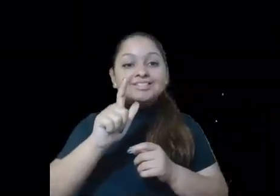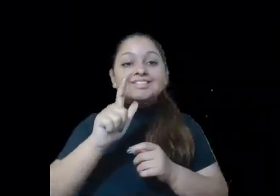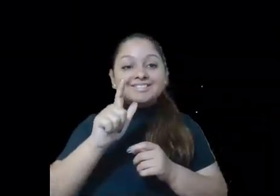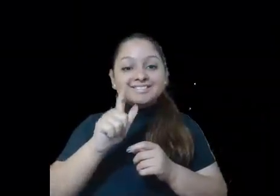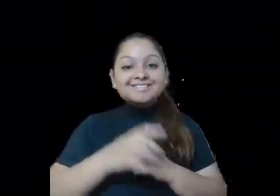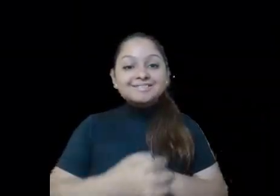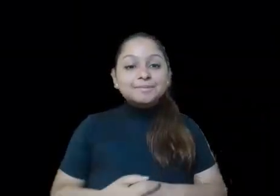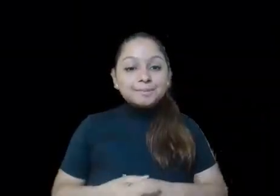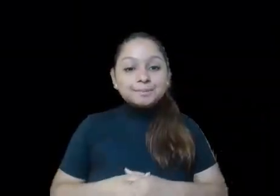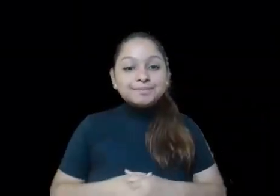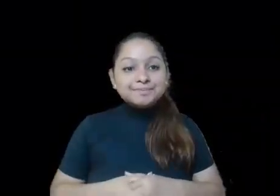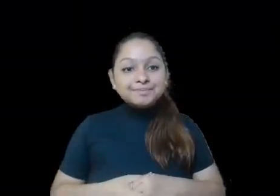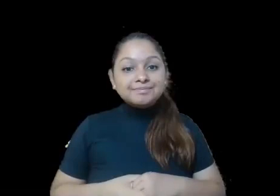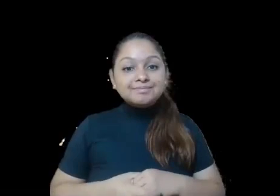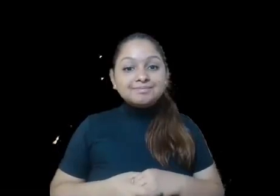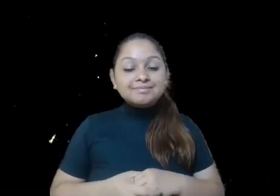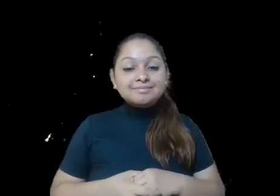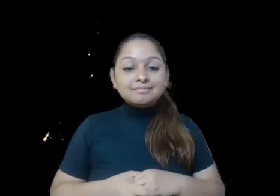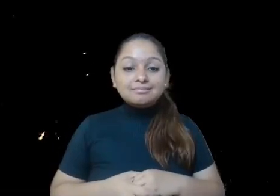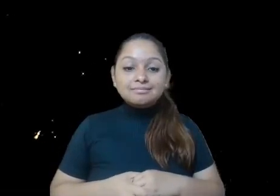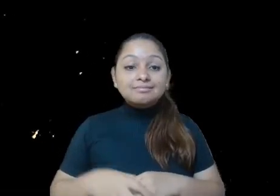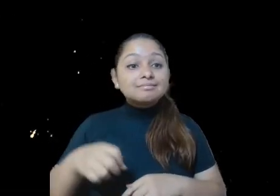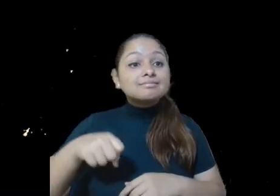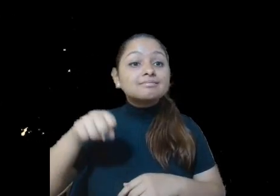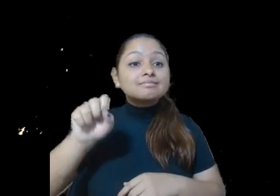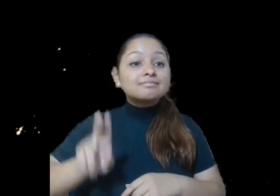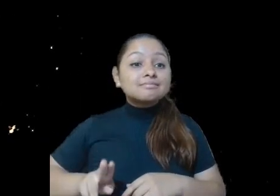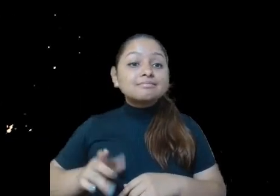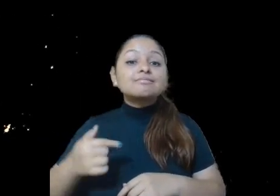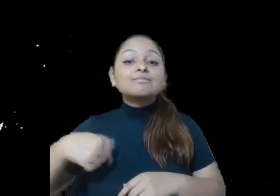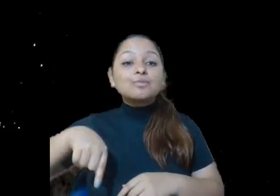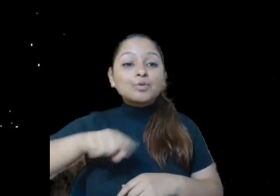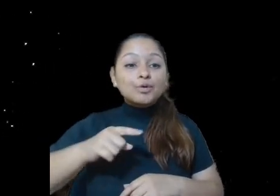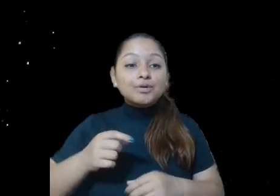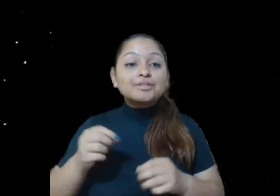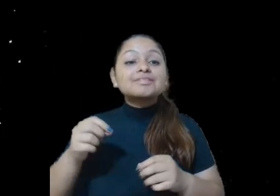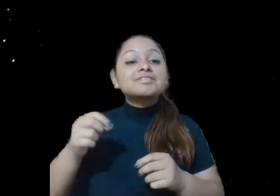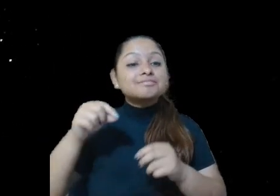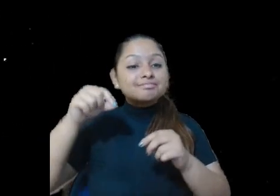trees. Suzano, seeding the future.